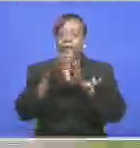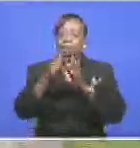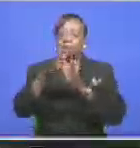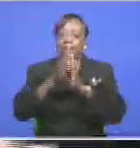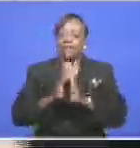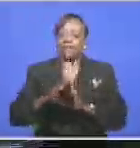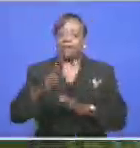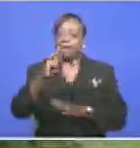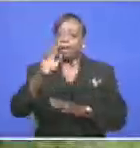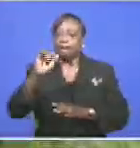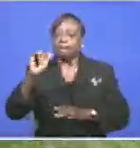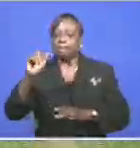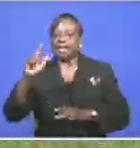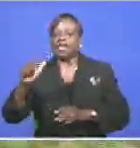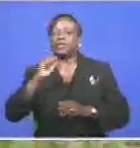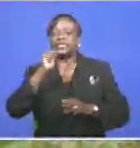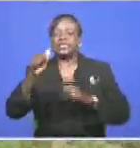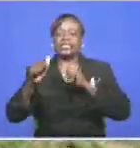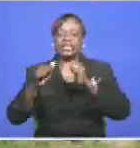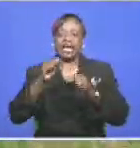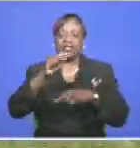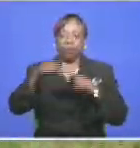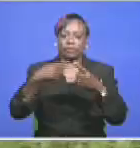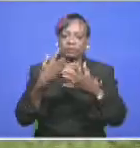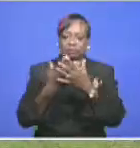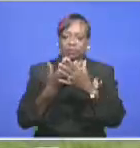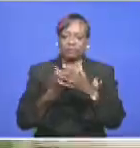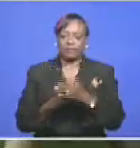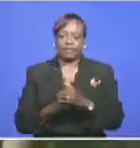was denied and they've been remanded to the Bahamas Department of